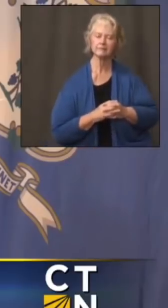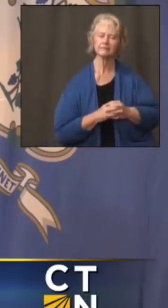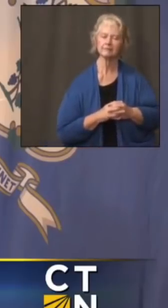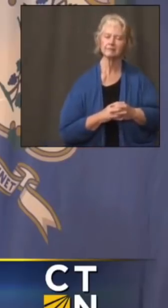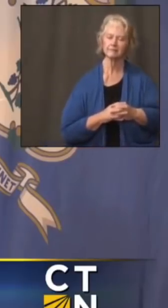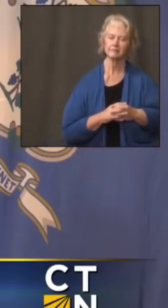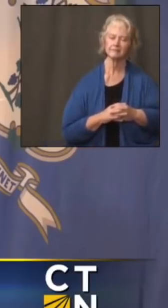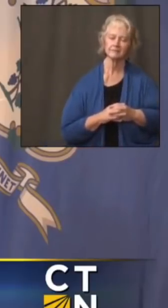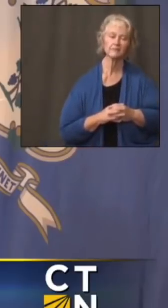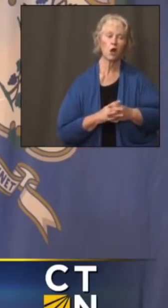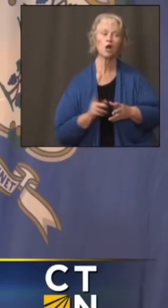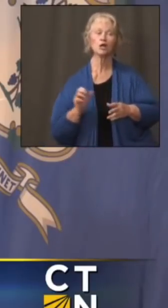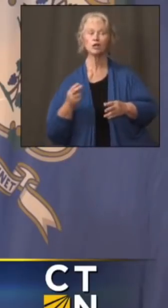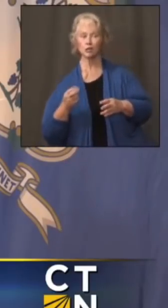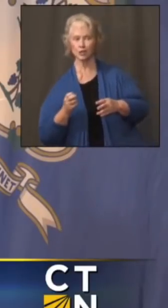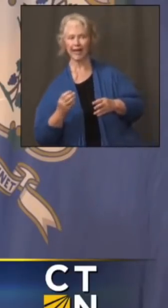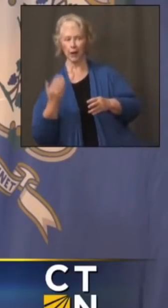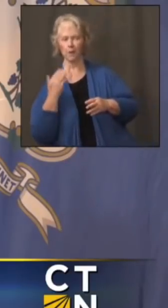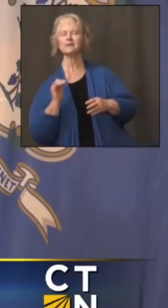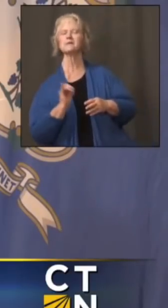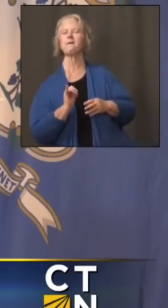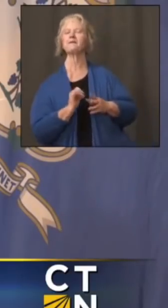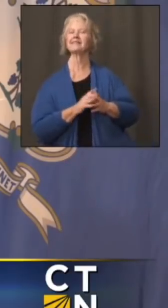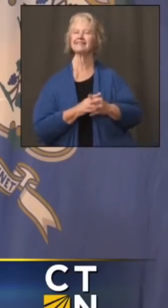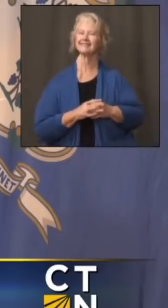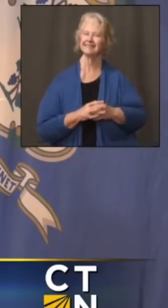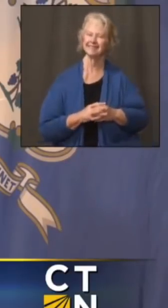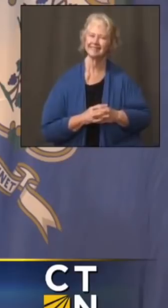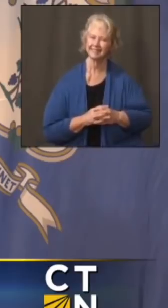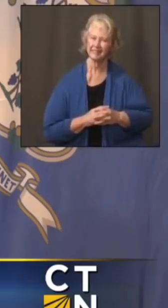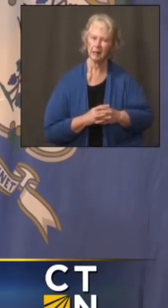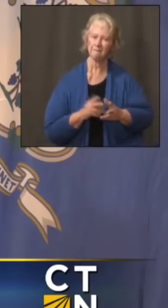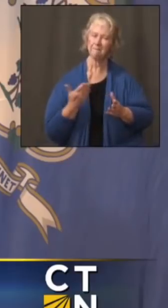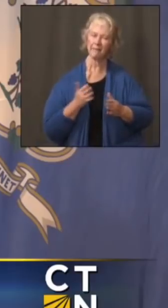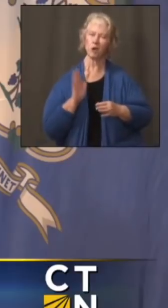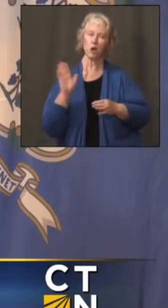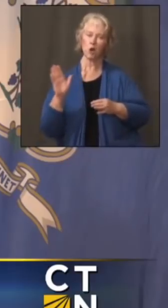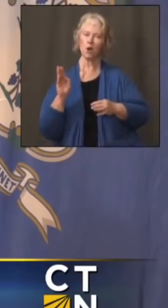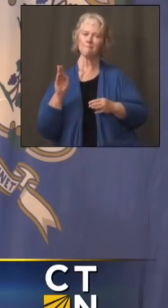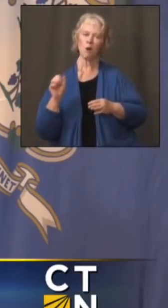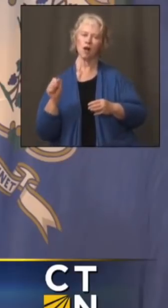Oh, she does then, huh? Okay. Maybe her boss doesn't.